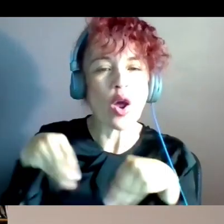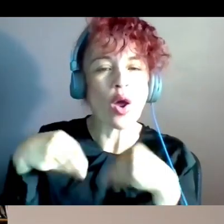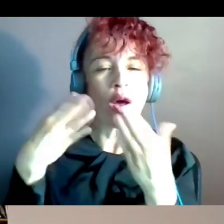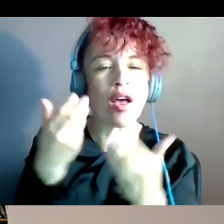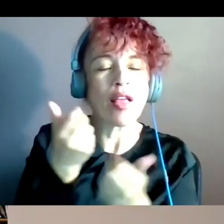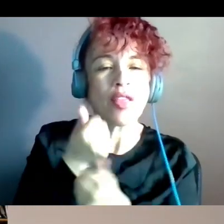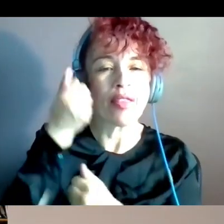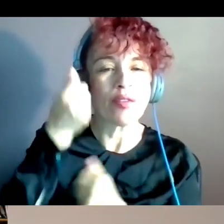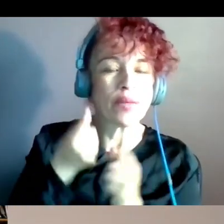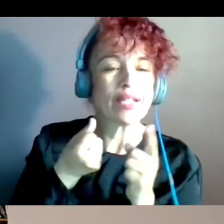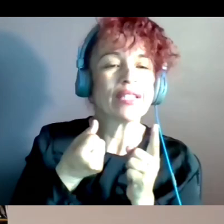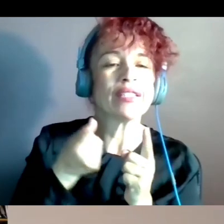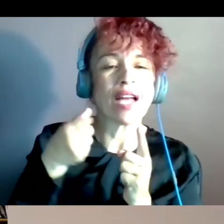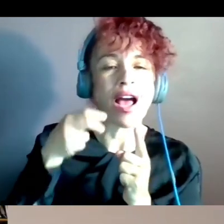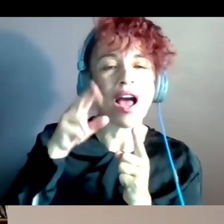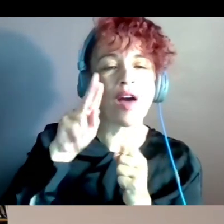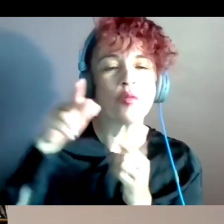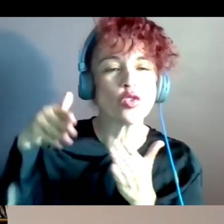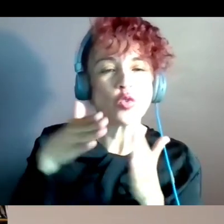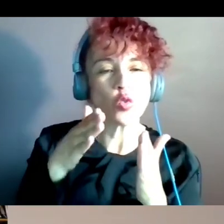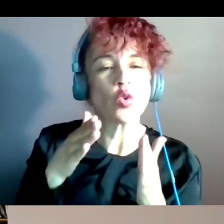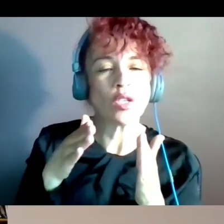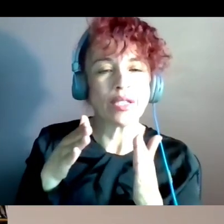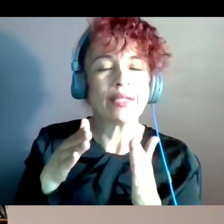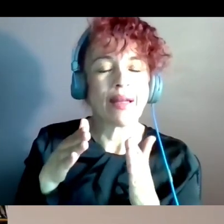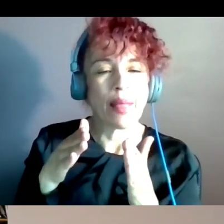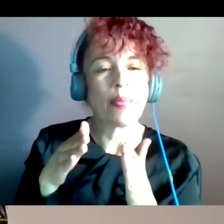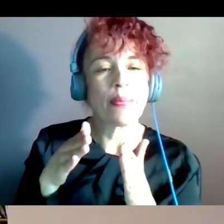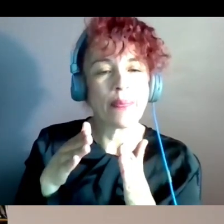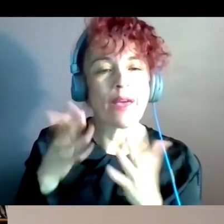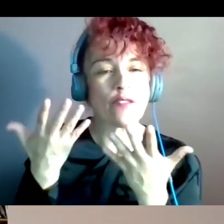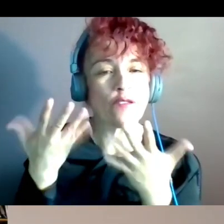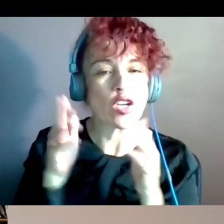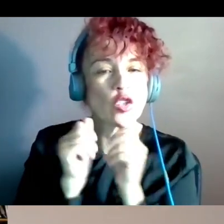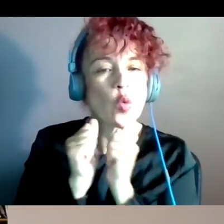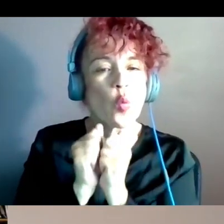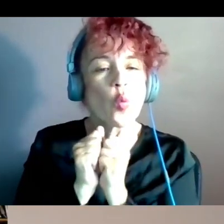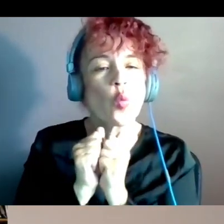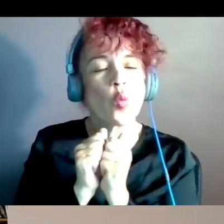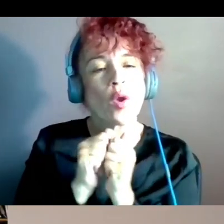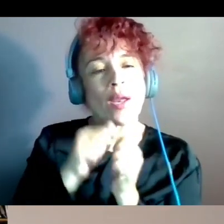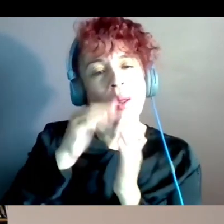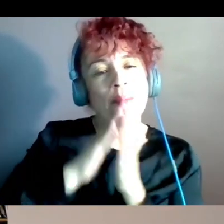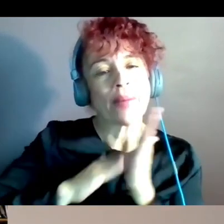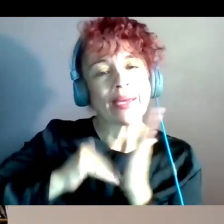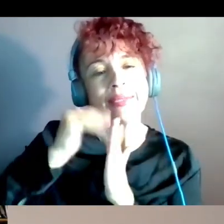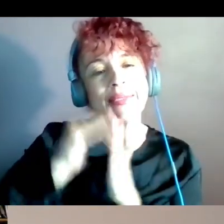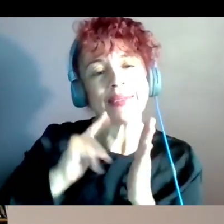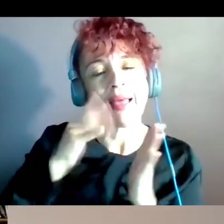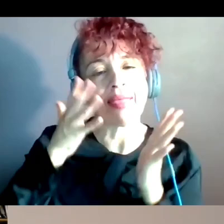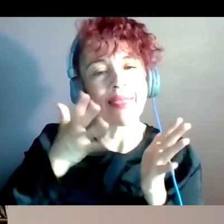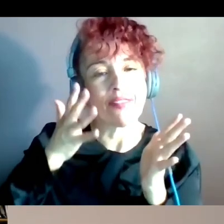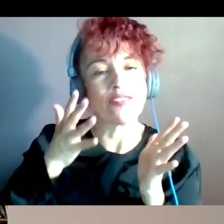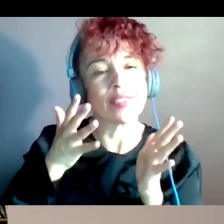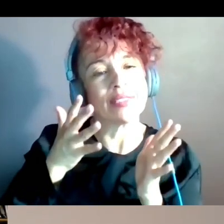lumber mill up the street. And it's finished with just acrylic paints. I left,